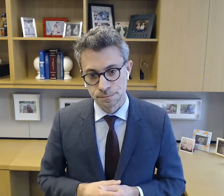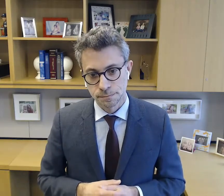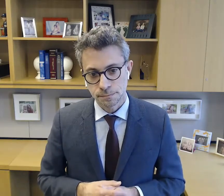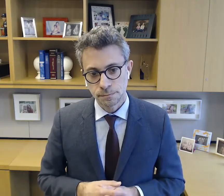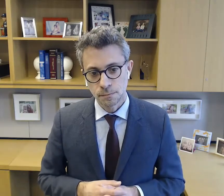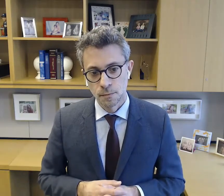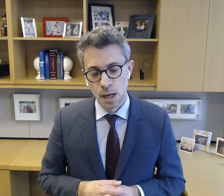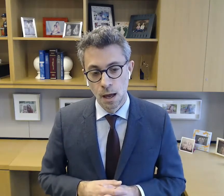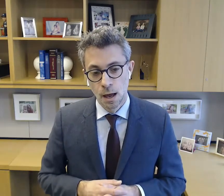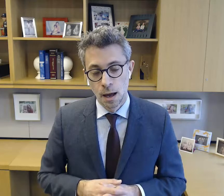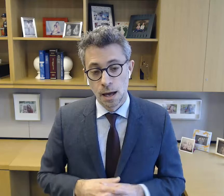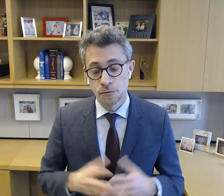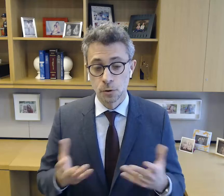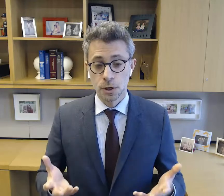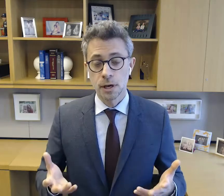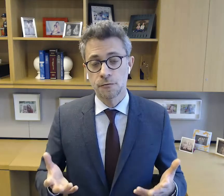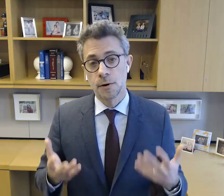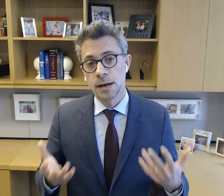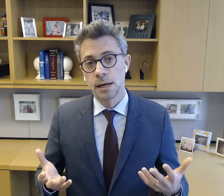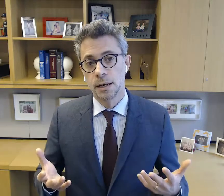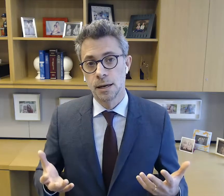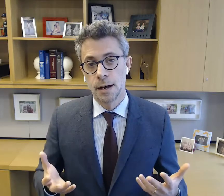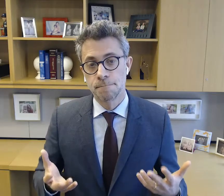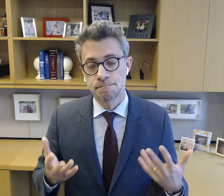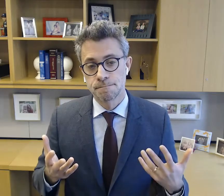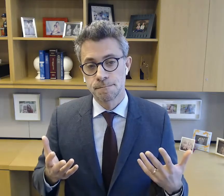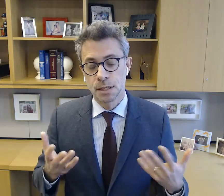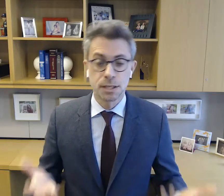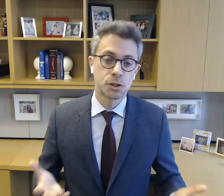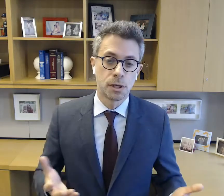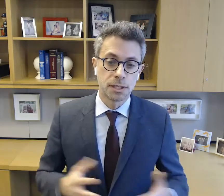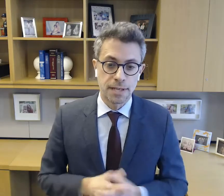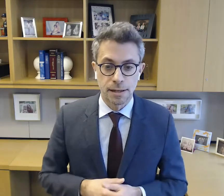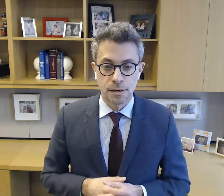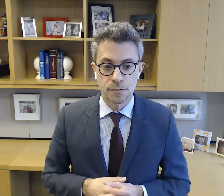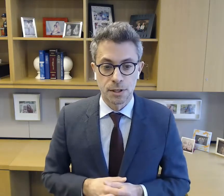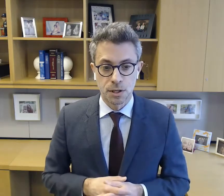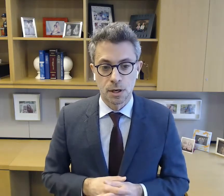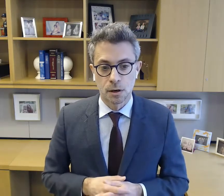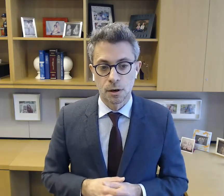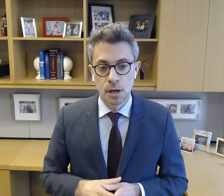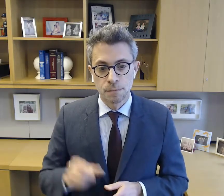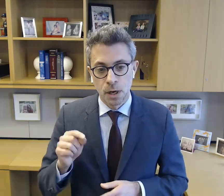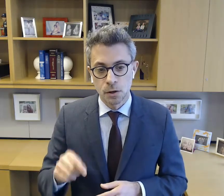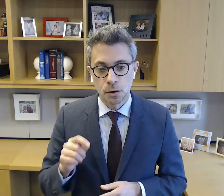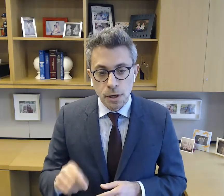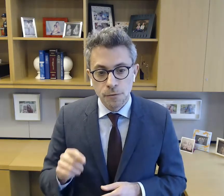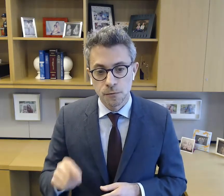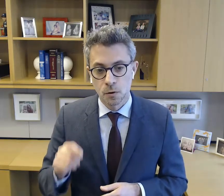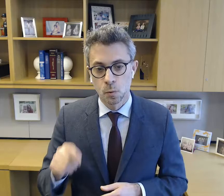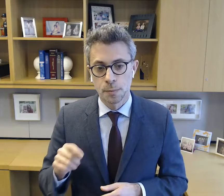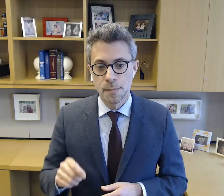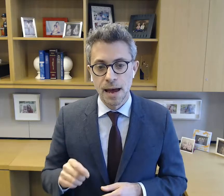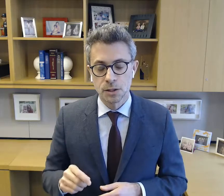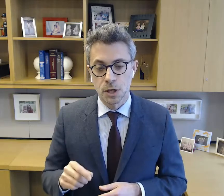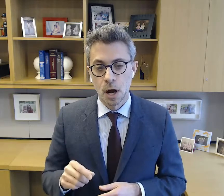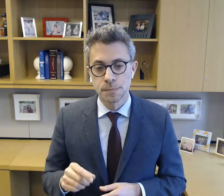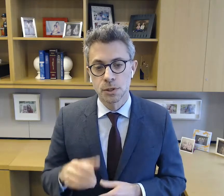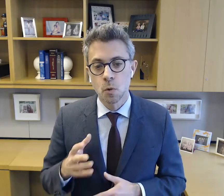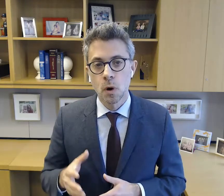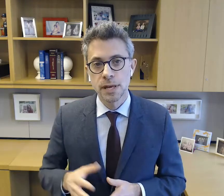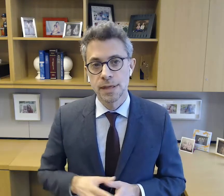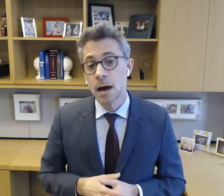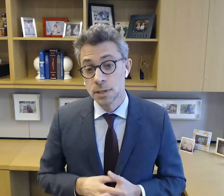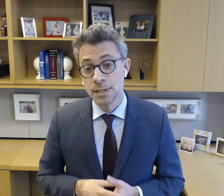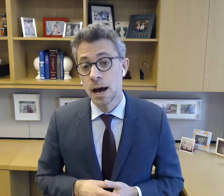minutes. And if you're looking for any additional incentive this year, your gift will be matched